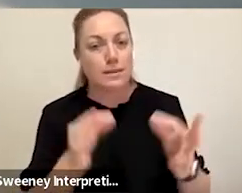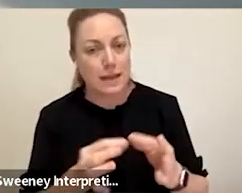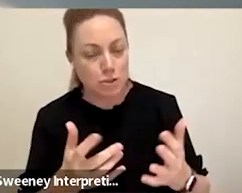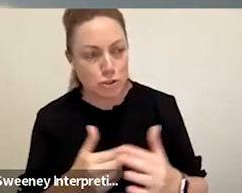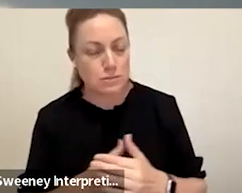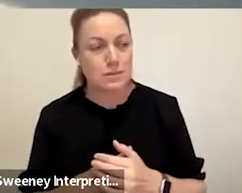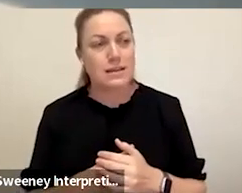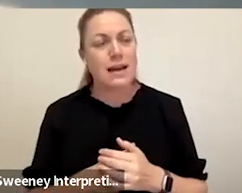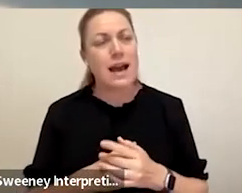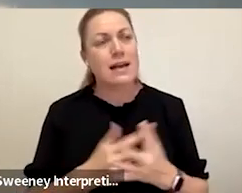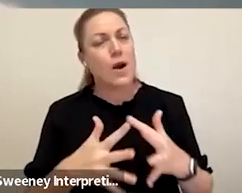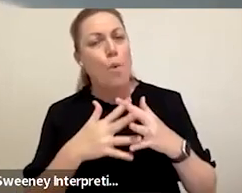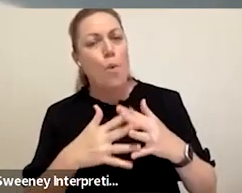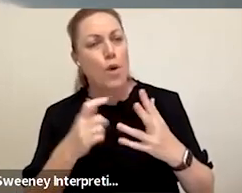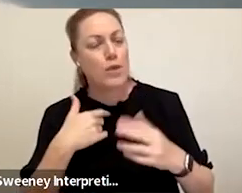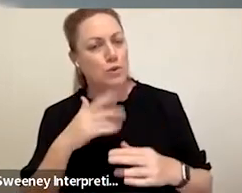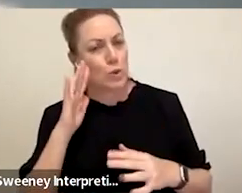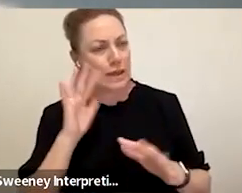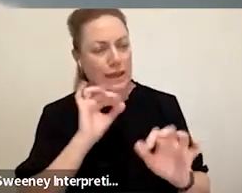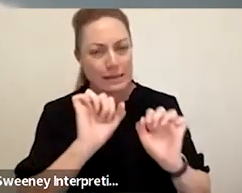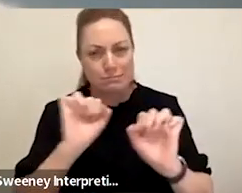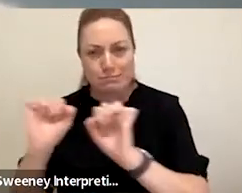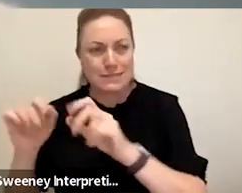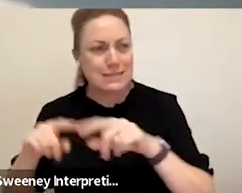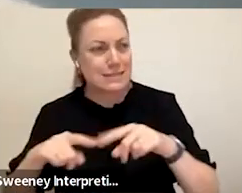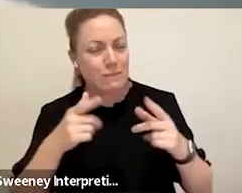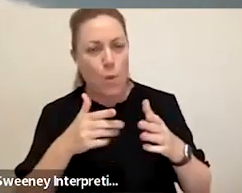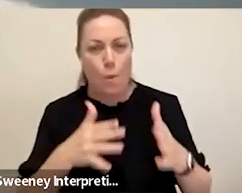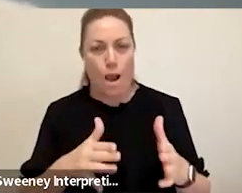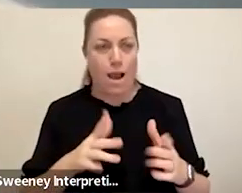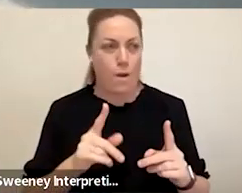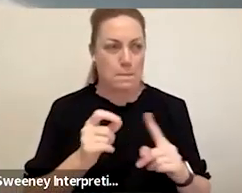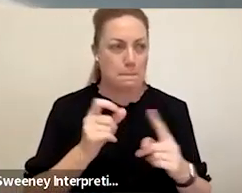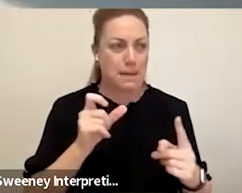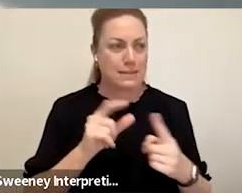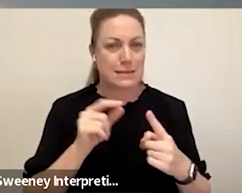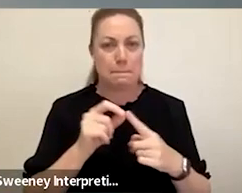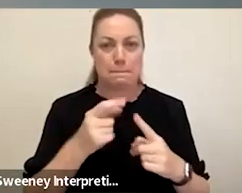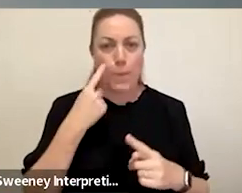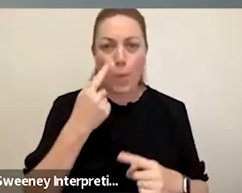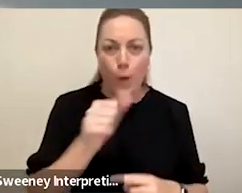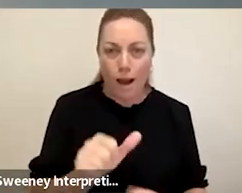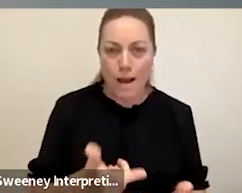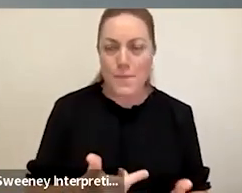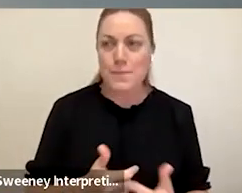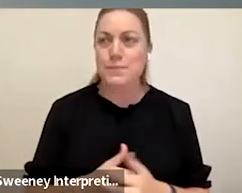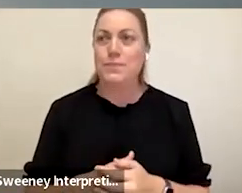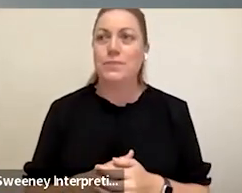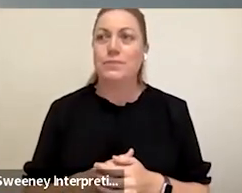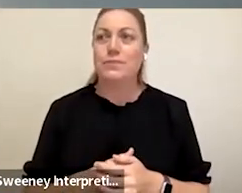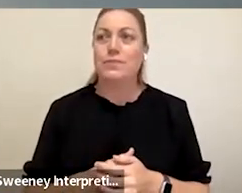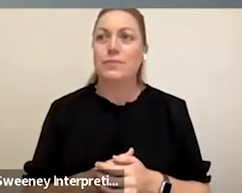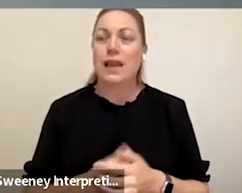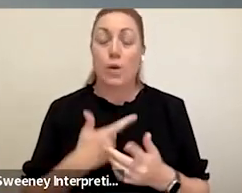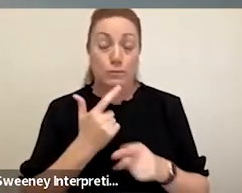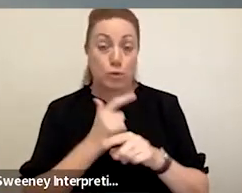it's just helpful to hear all the varieties of ways that it can look like. You'll notice that in talking about the education,